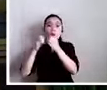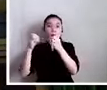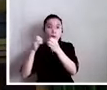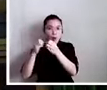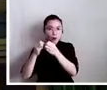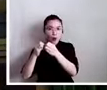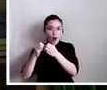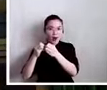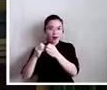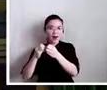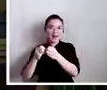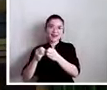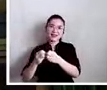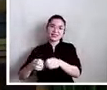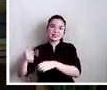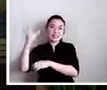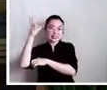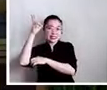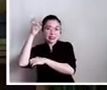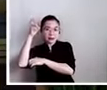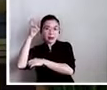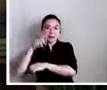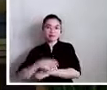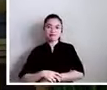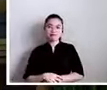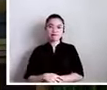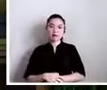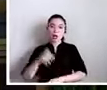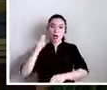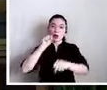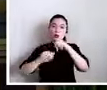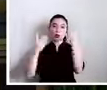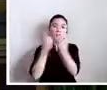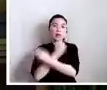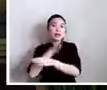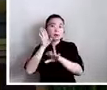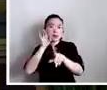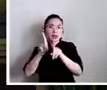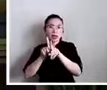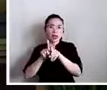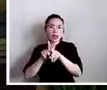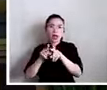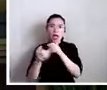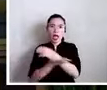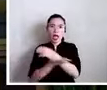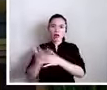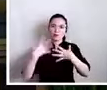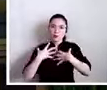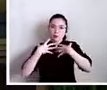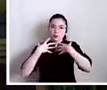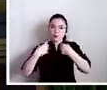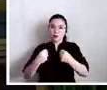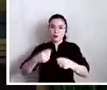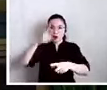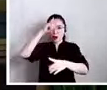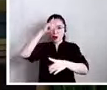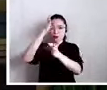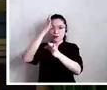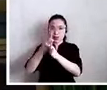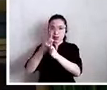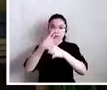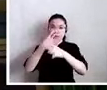mukritisize. And that is why, liguno na ito ang atong pagtuo. Salig sa Dios, salig kang